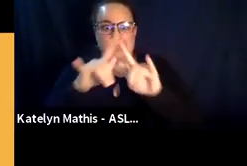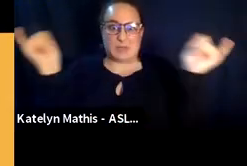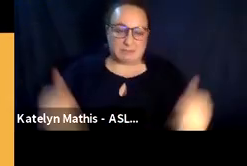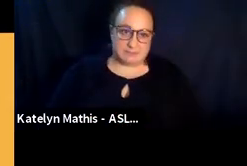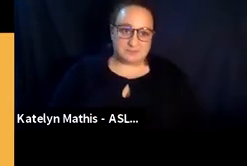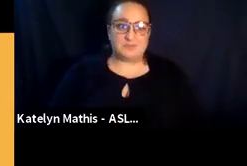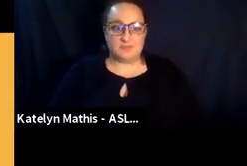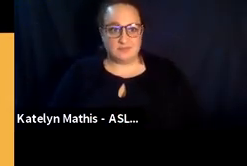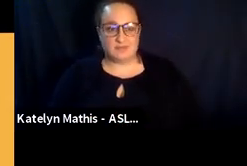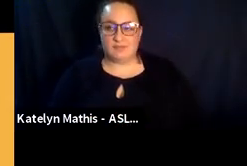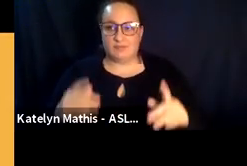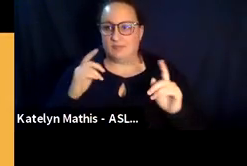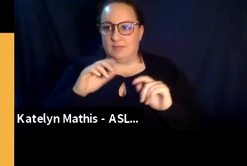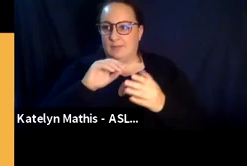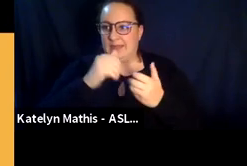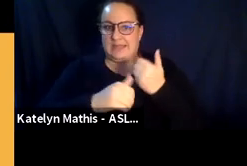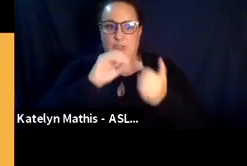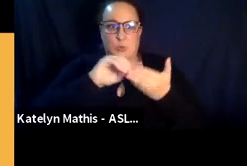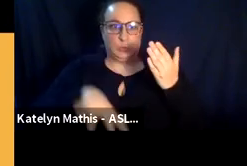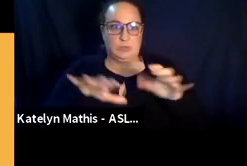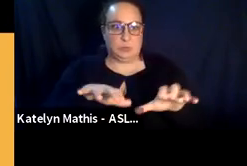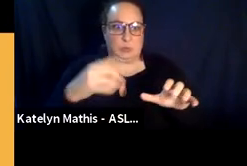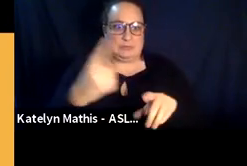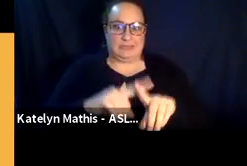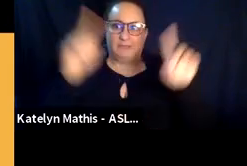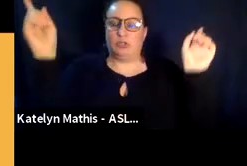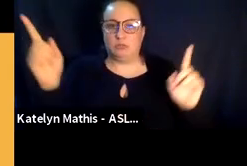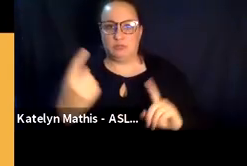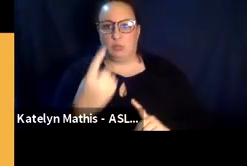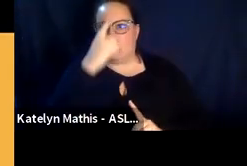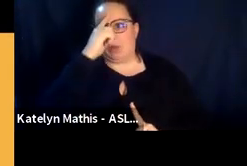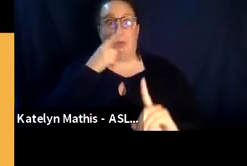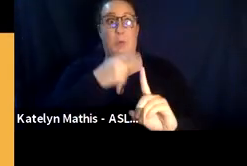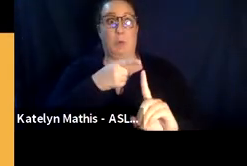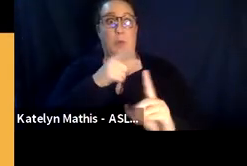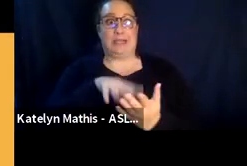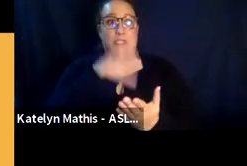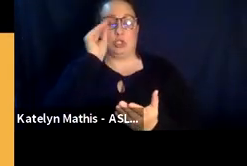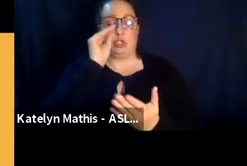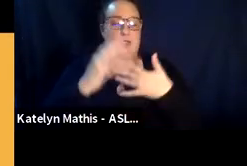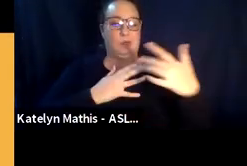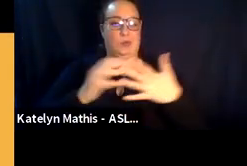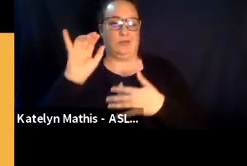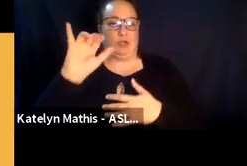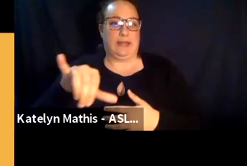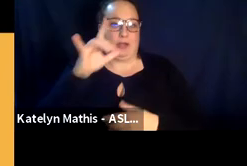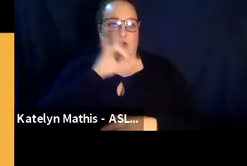time, going in all different directions with one goal of learning, whatever that is for them.